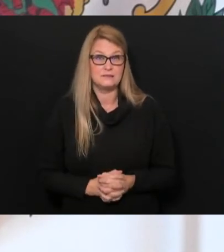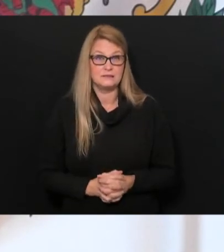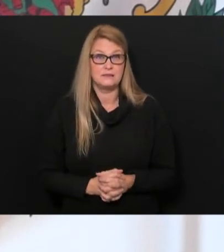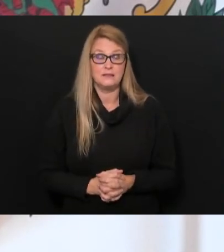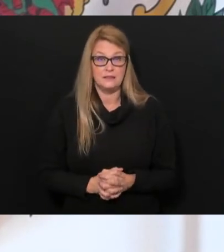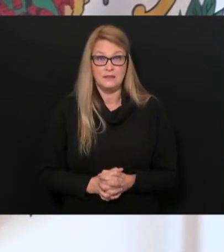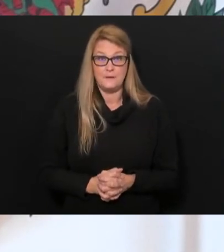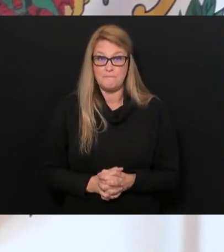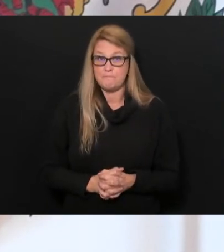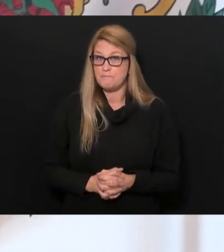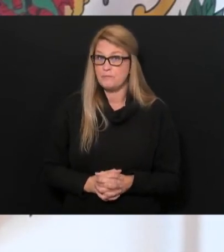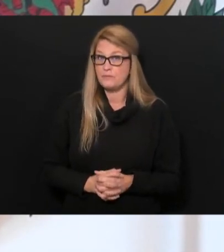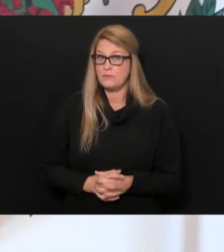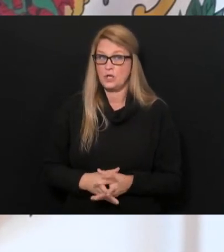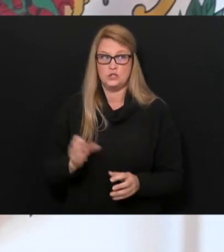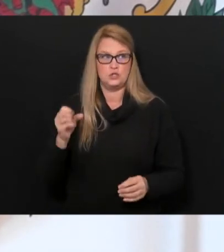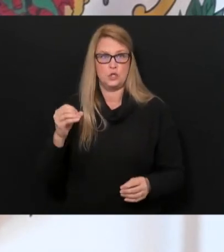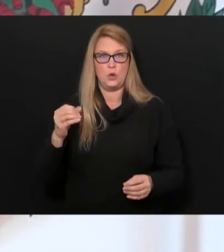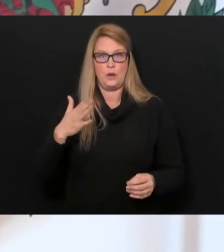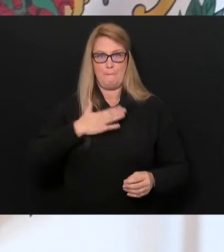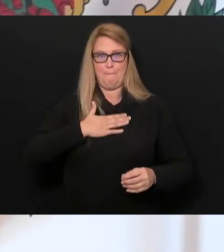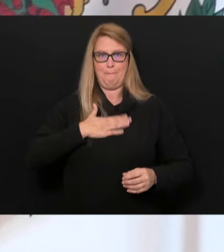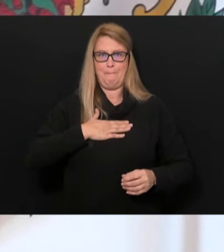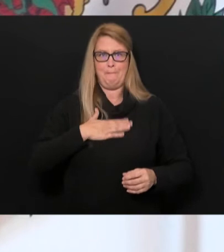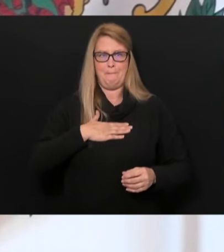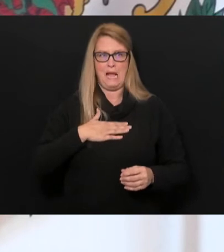So if our effort